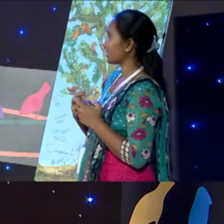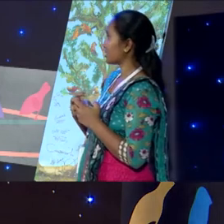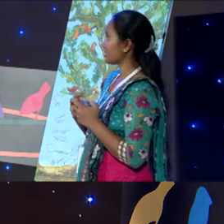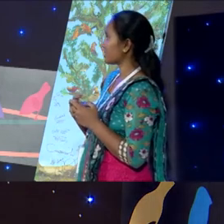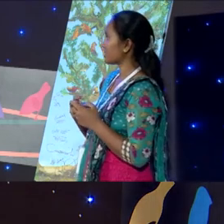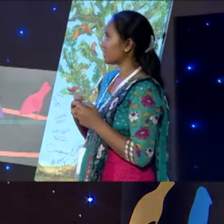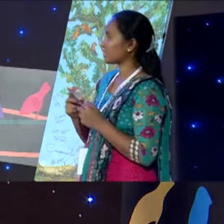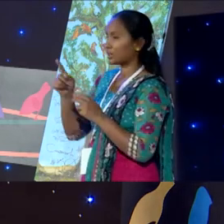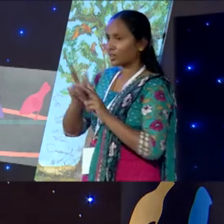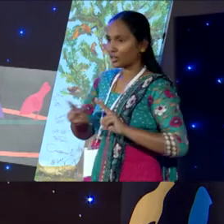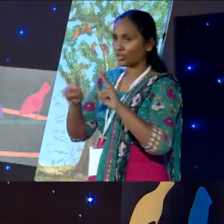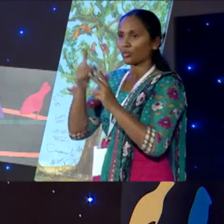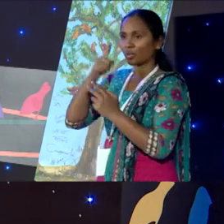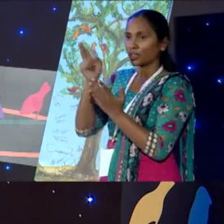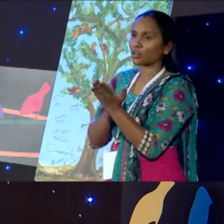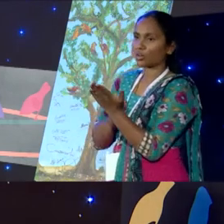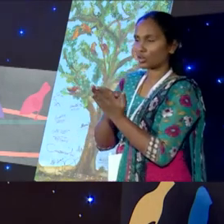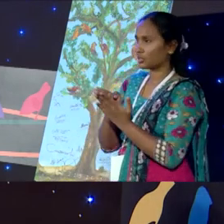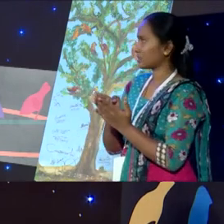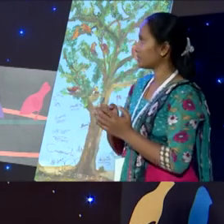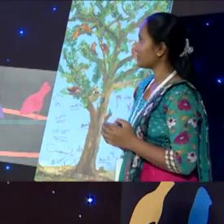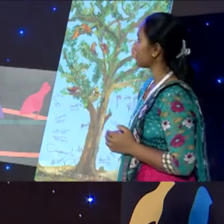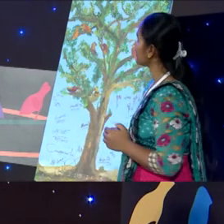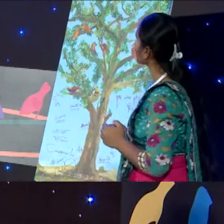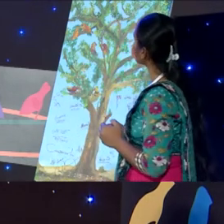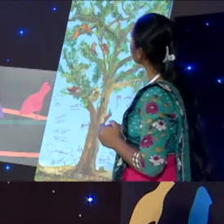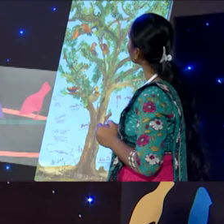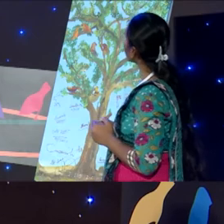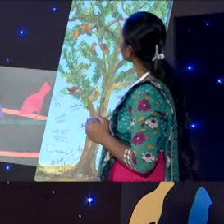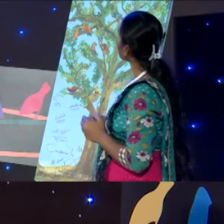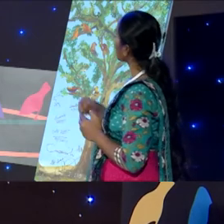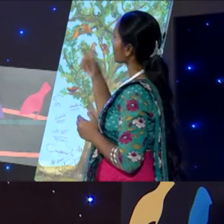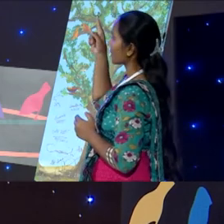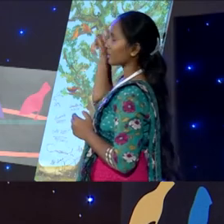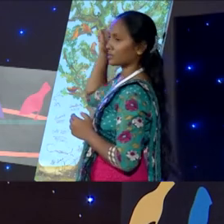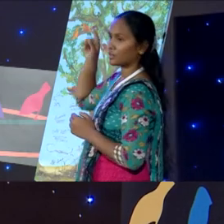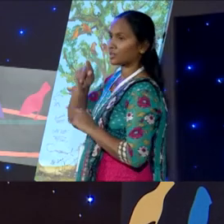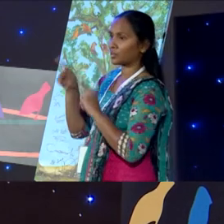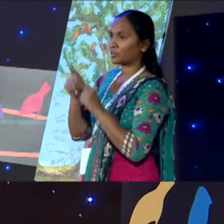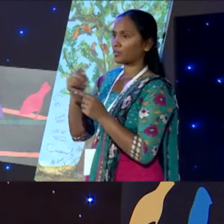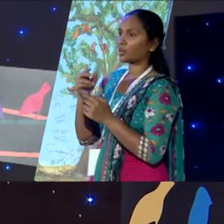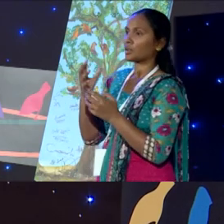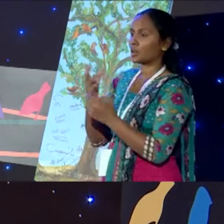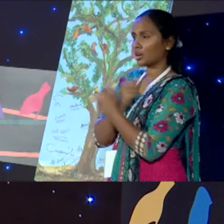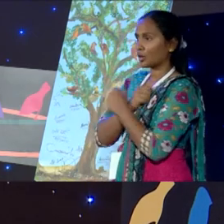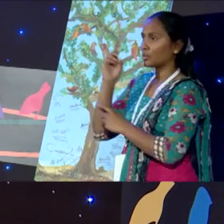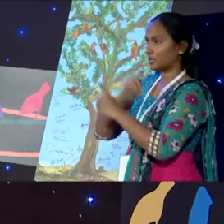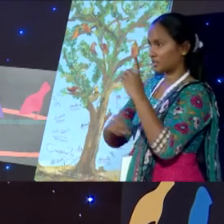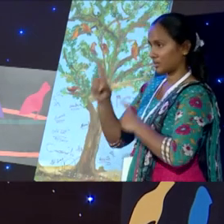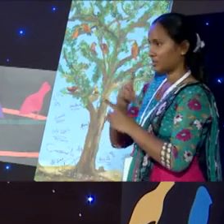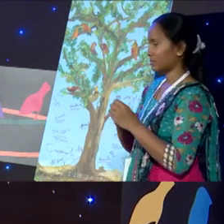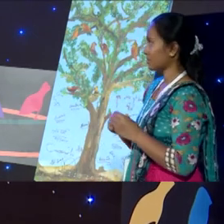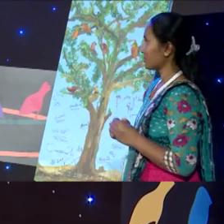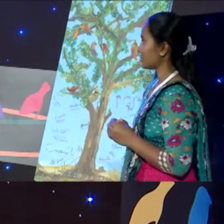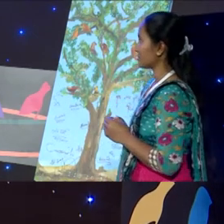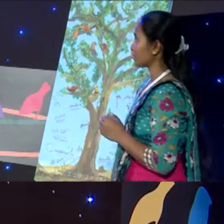other person for the honesty that has been delivered to you. So we just don't have people with disability, but without disability, because my point was, I